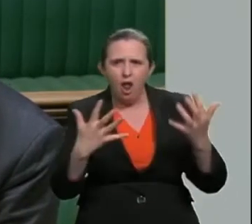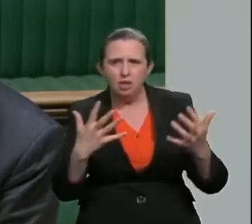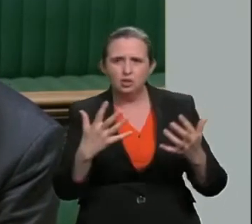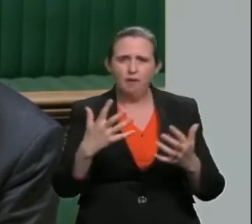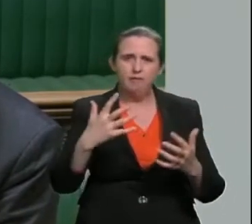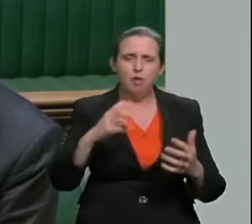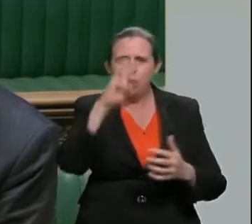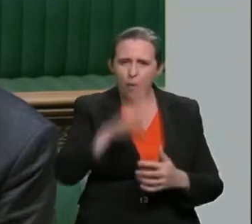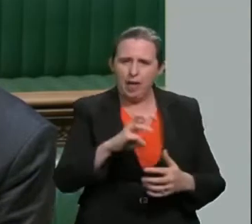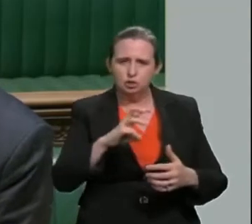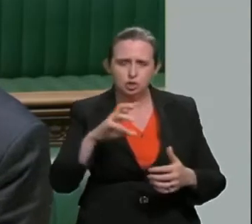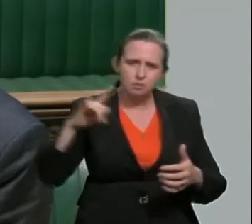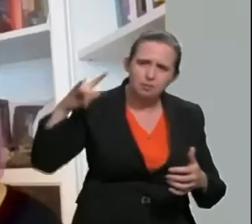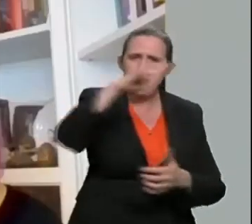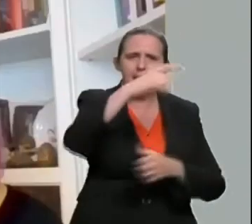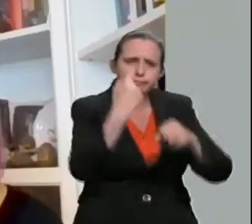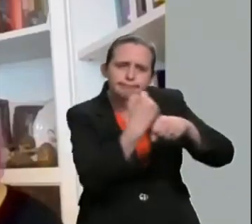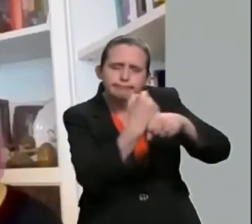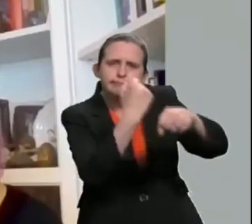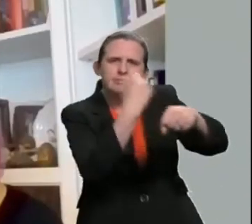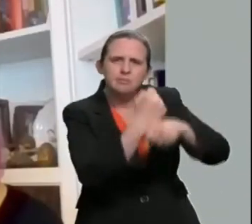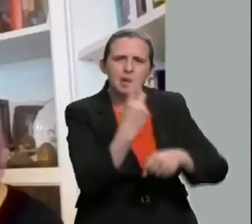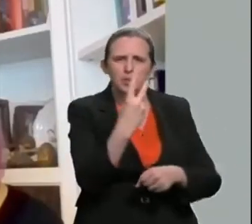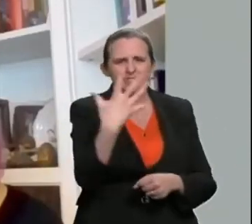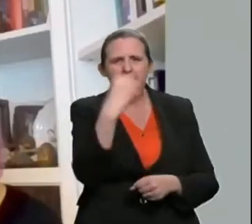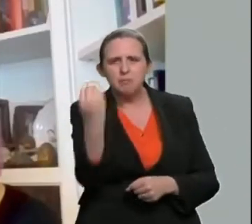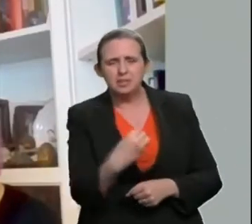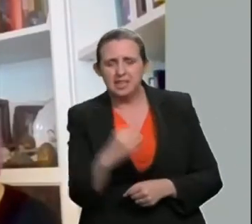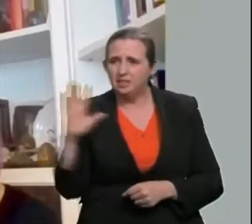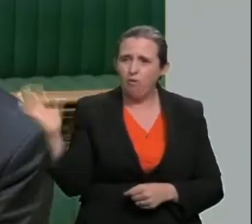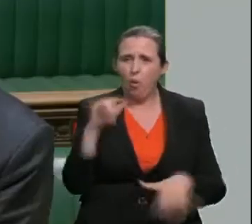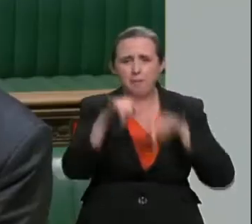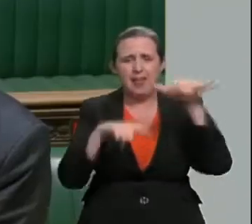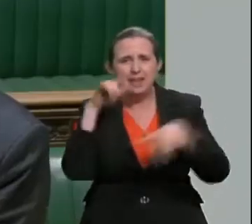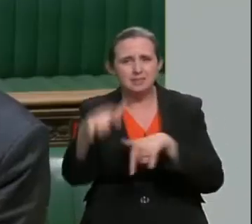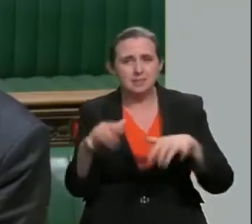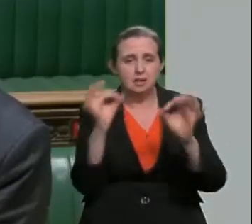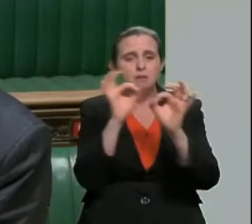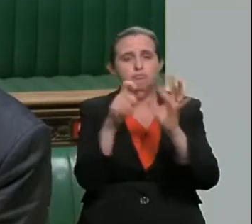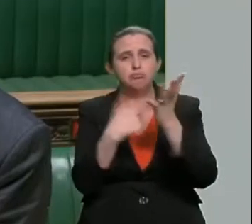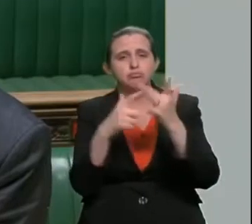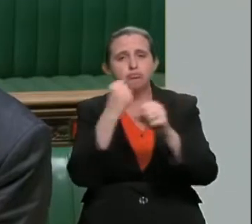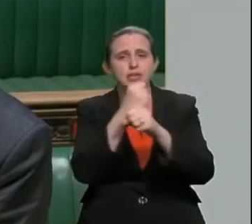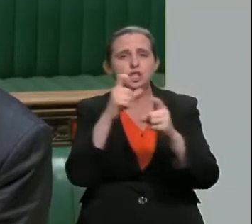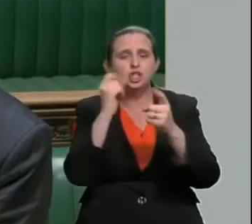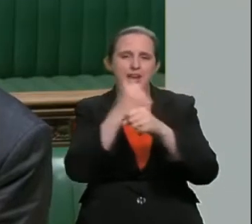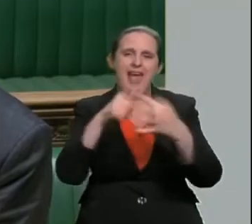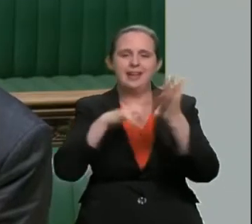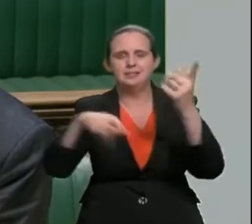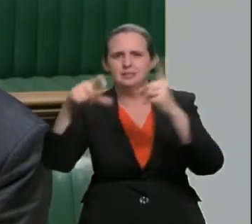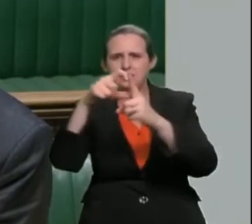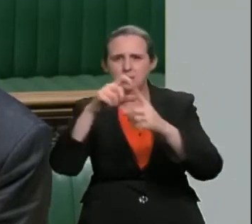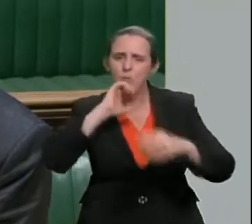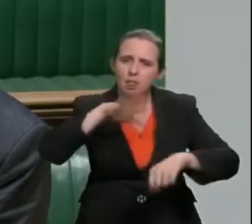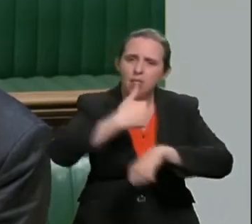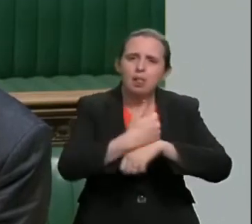made by the Welsh aerospace sector, Mr. Speaker. Bridgend is going to be one of the great centres of battery manufacturing in